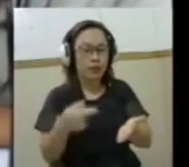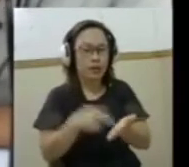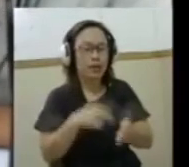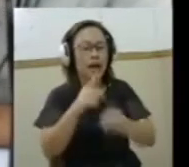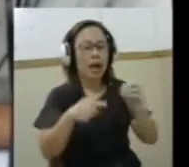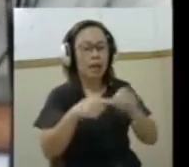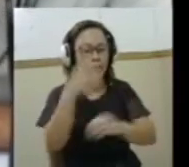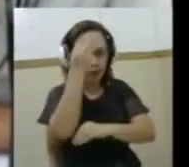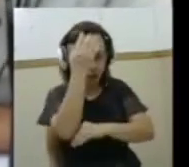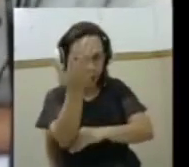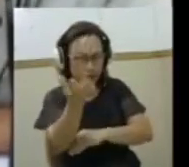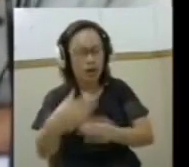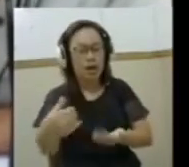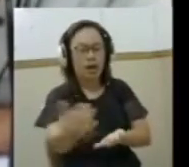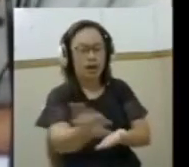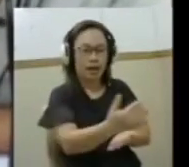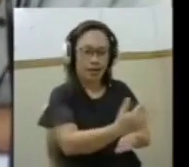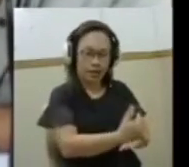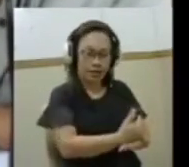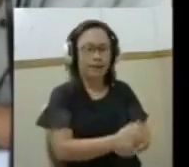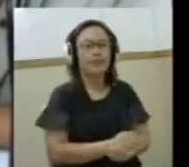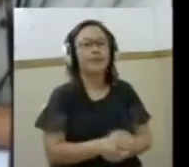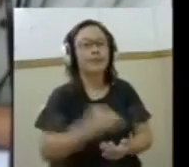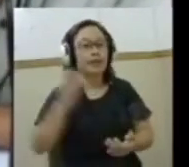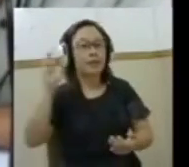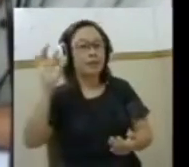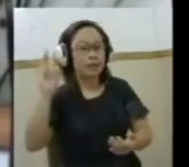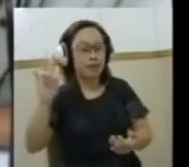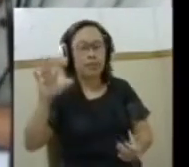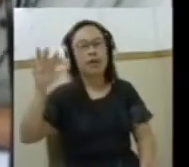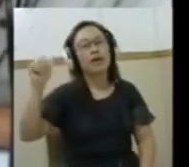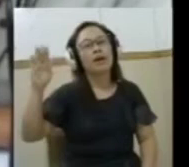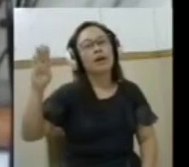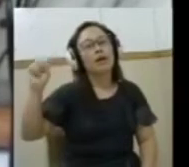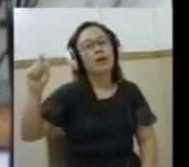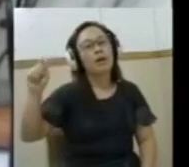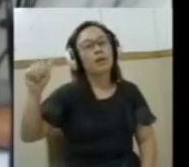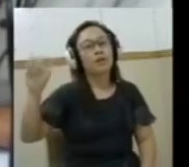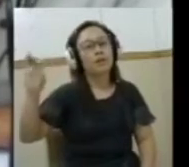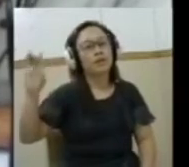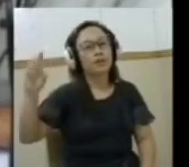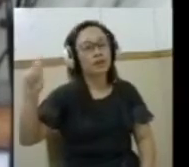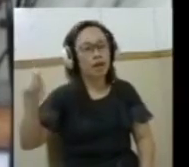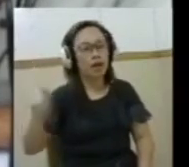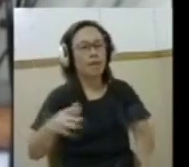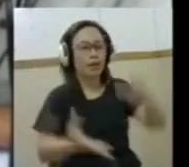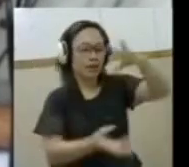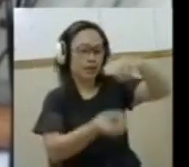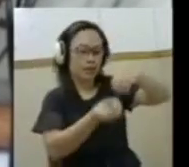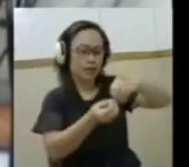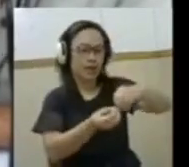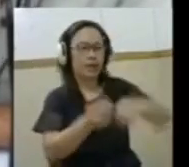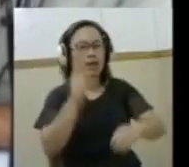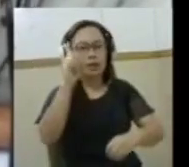information gathered. That's right. And number 7, the abstract, is where the summary is. So it is usually in